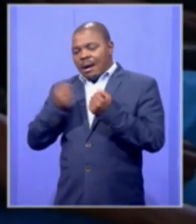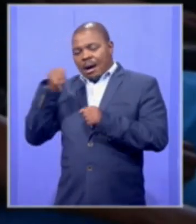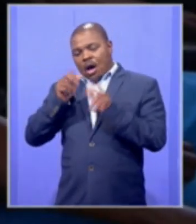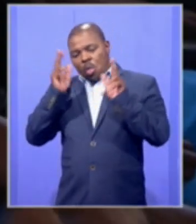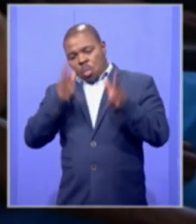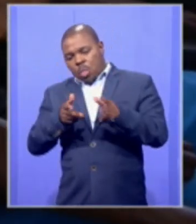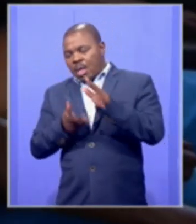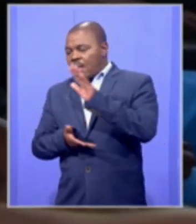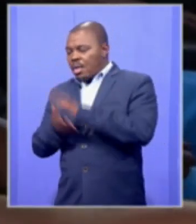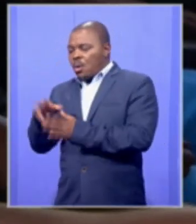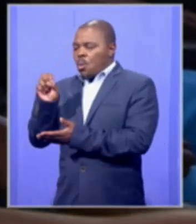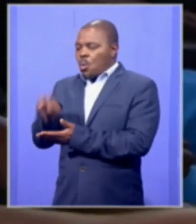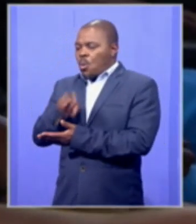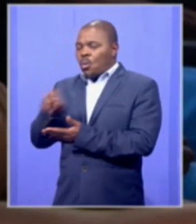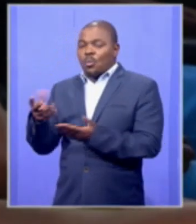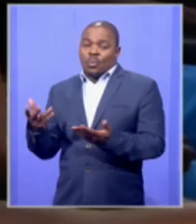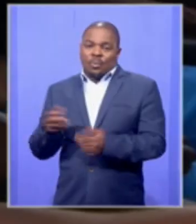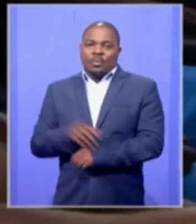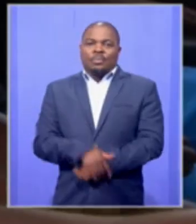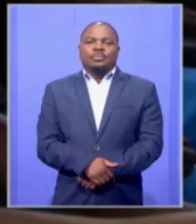on foot.